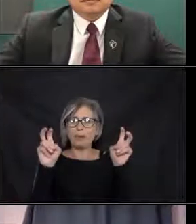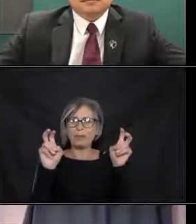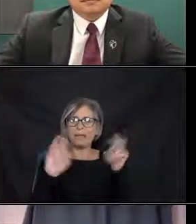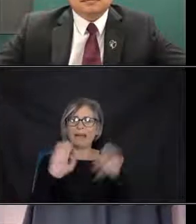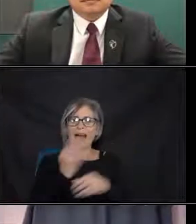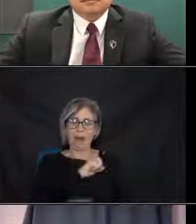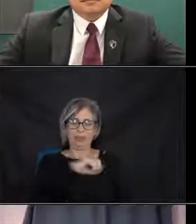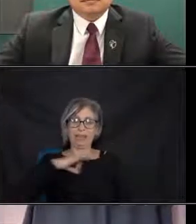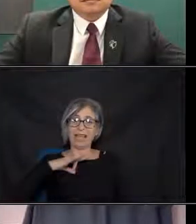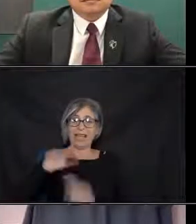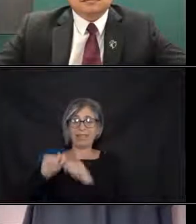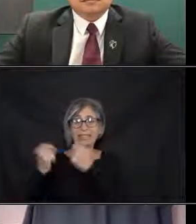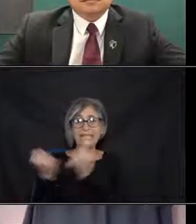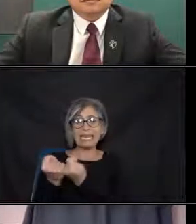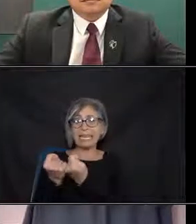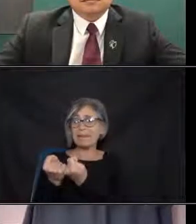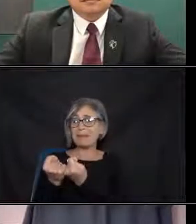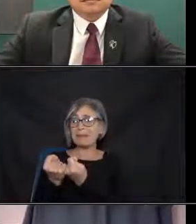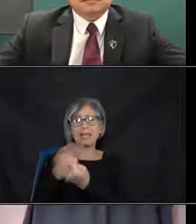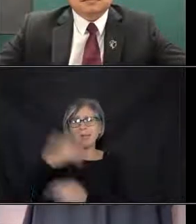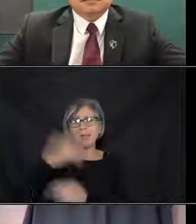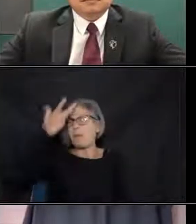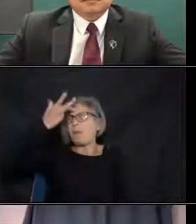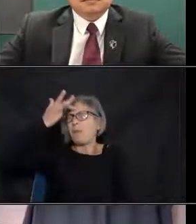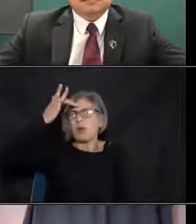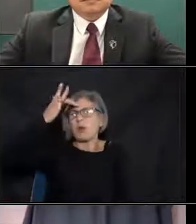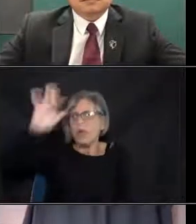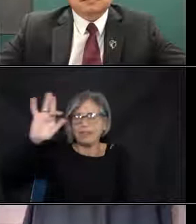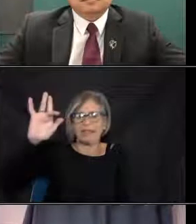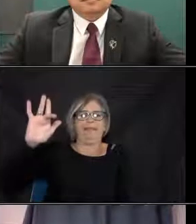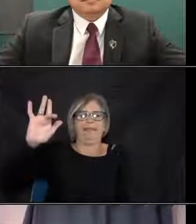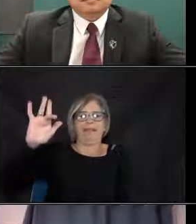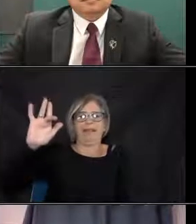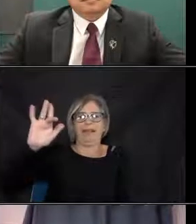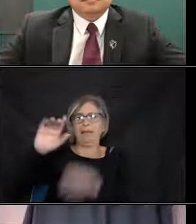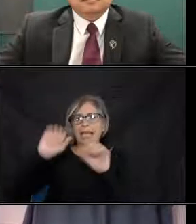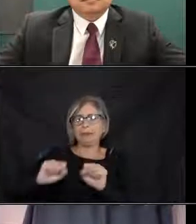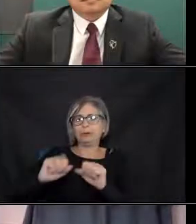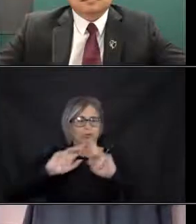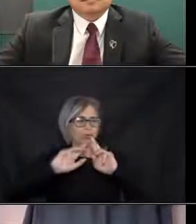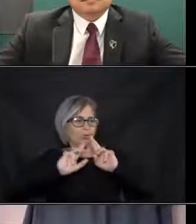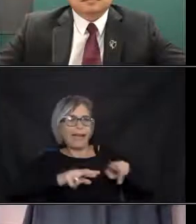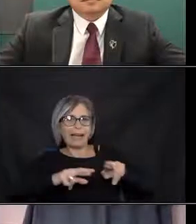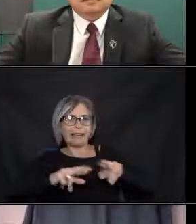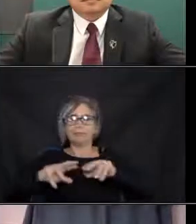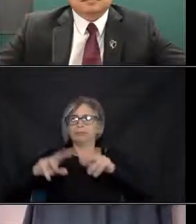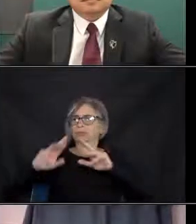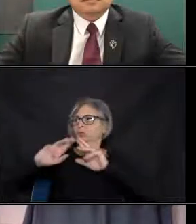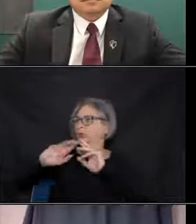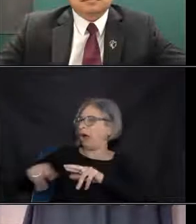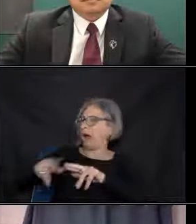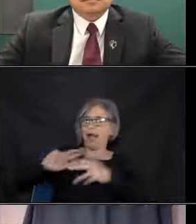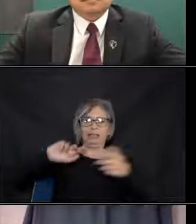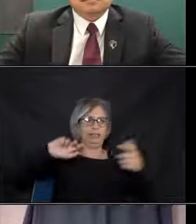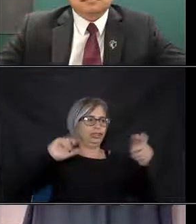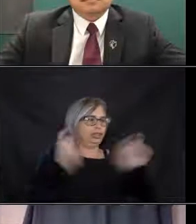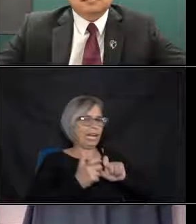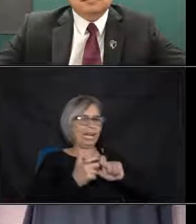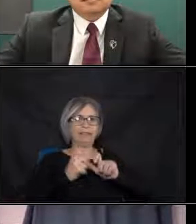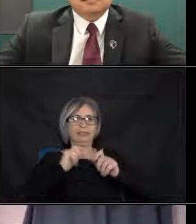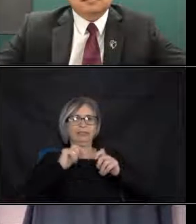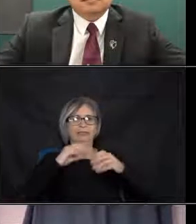staff team has been brilliant in being able to react, respond, change,